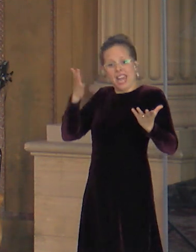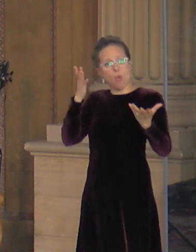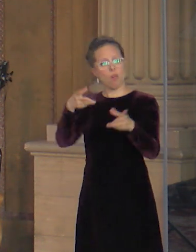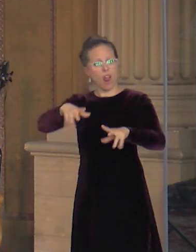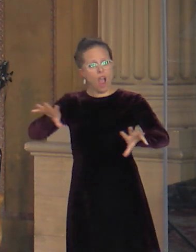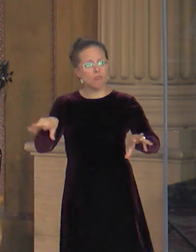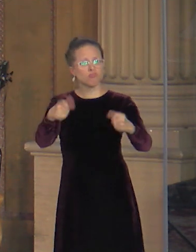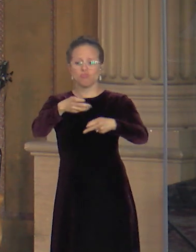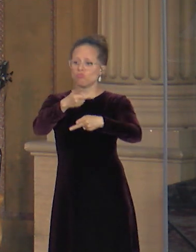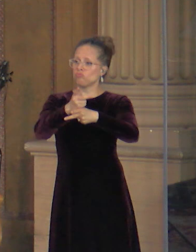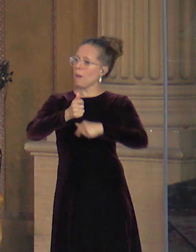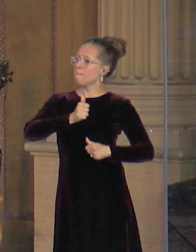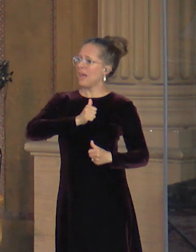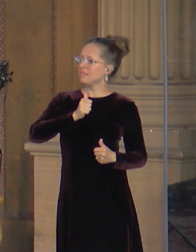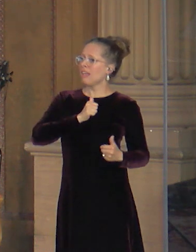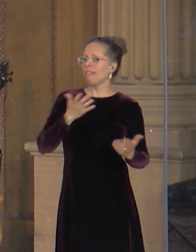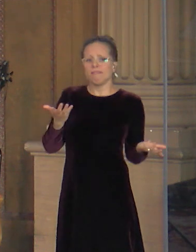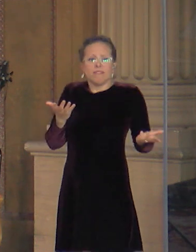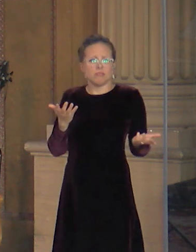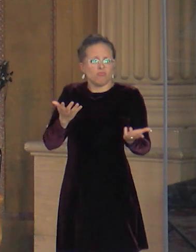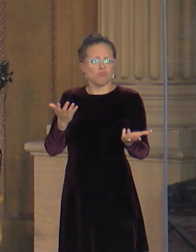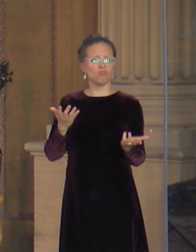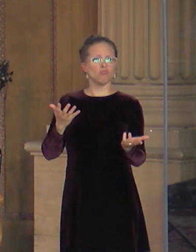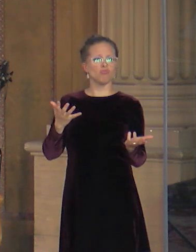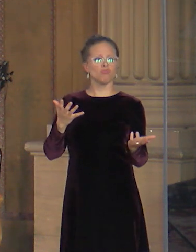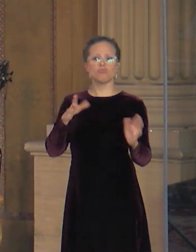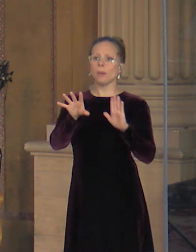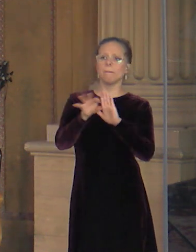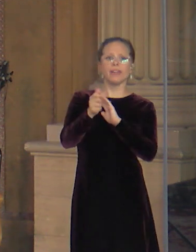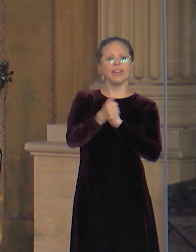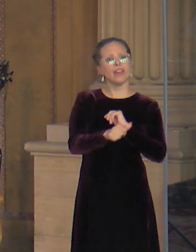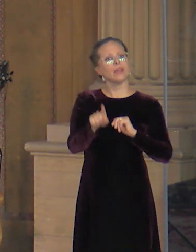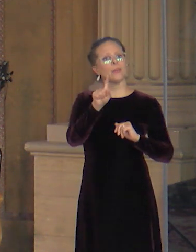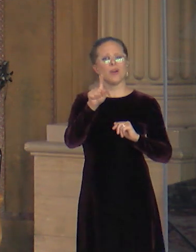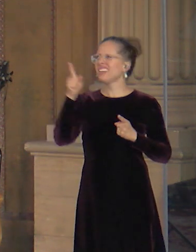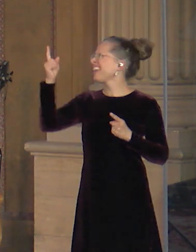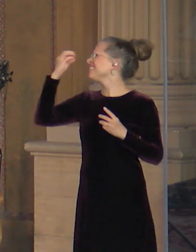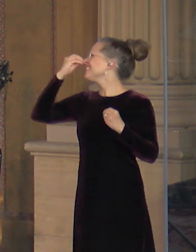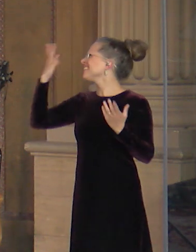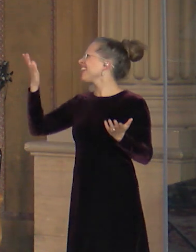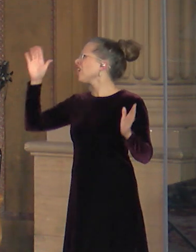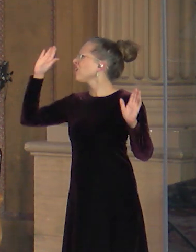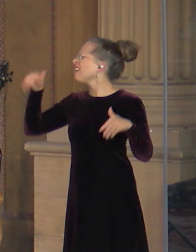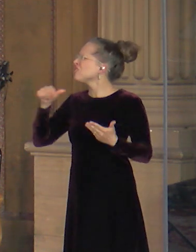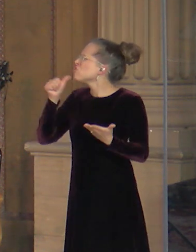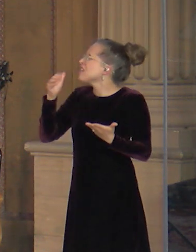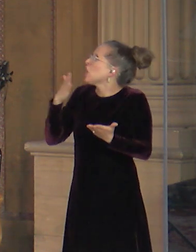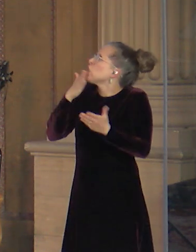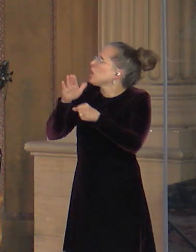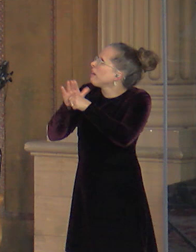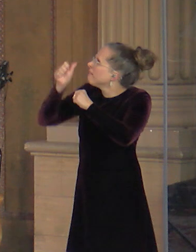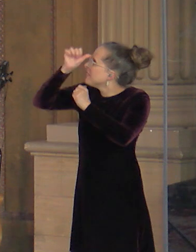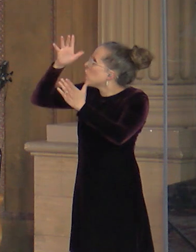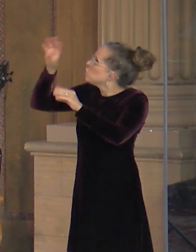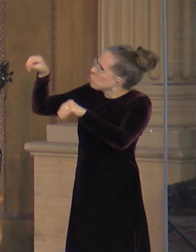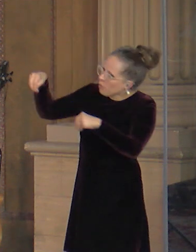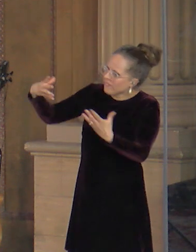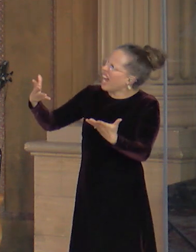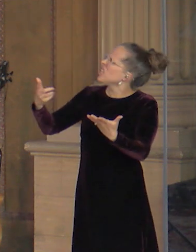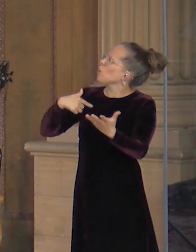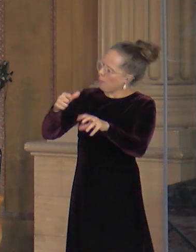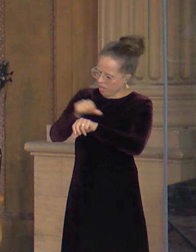the faith why not just go for anybody here because obviously God doesn't care that much he's not a good enough father to provide for me so I got to do it myself